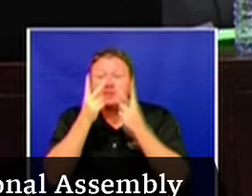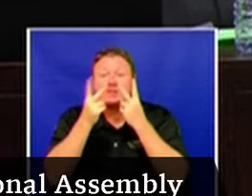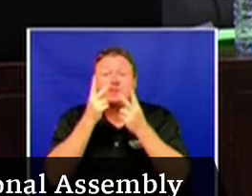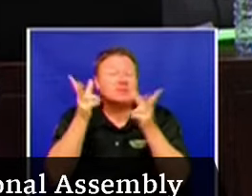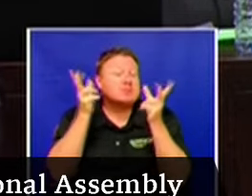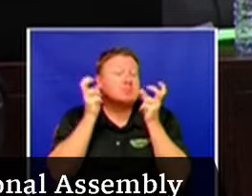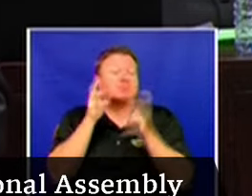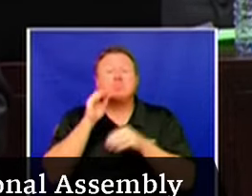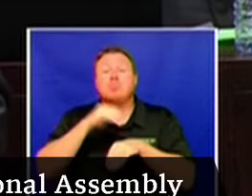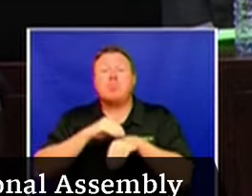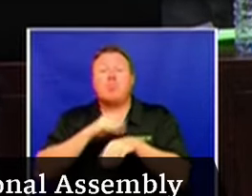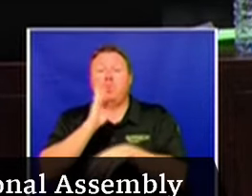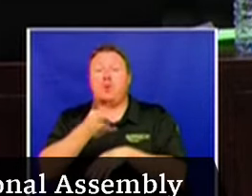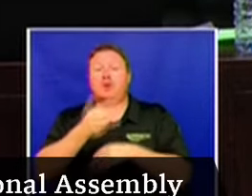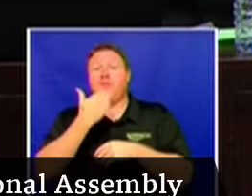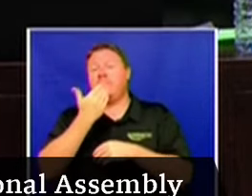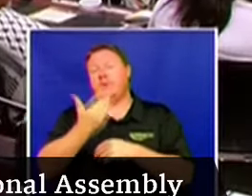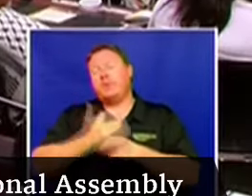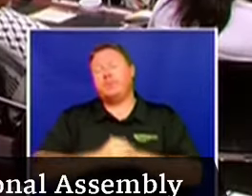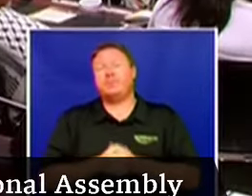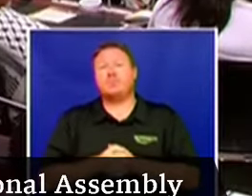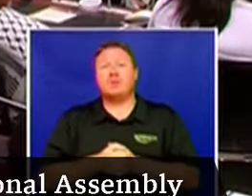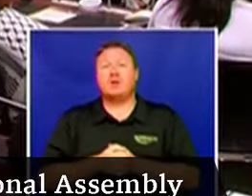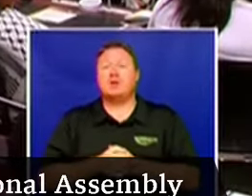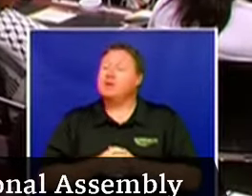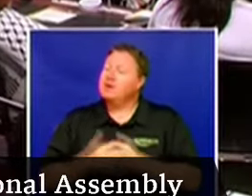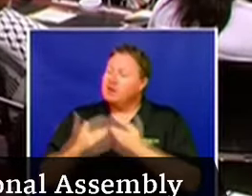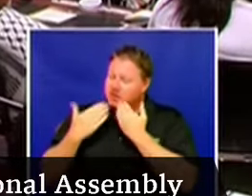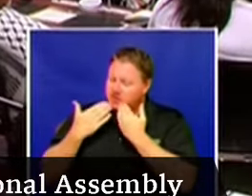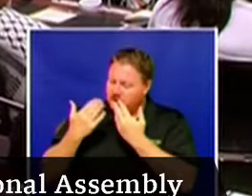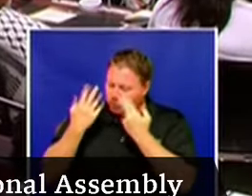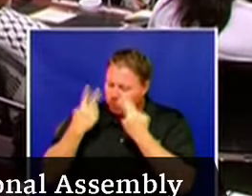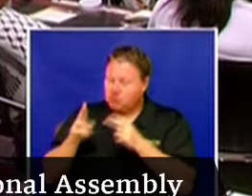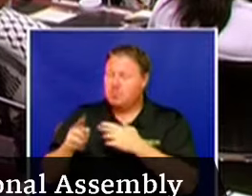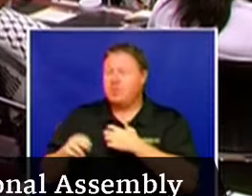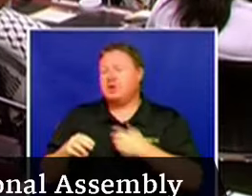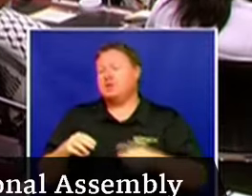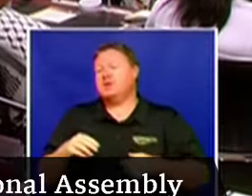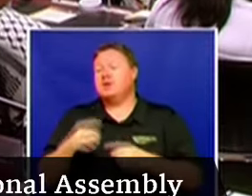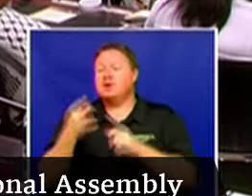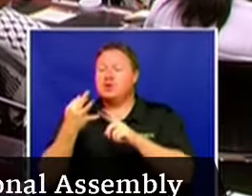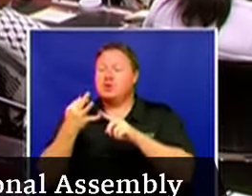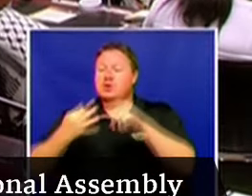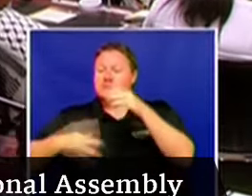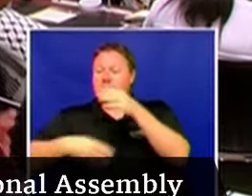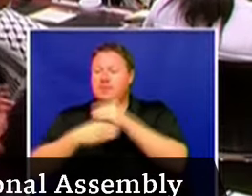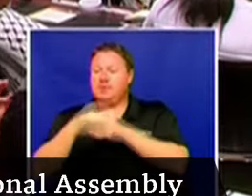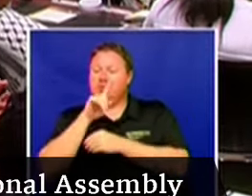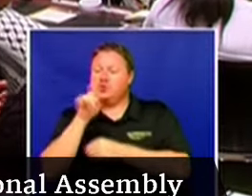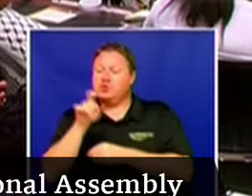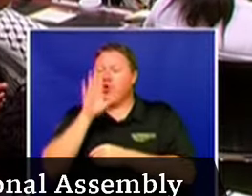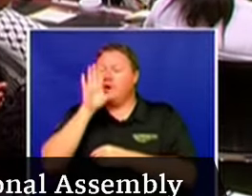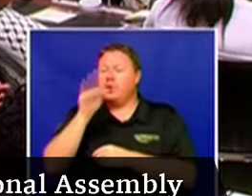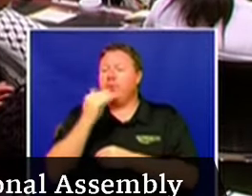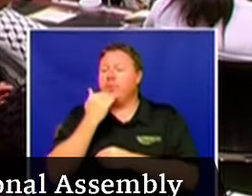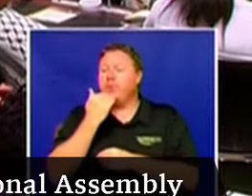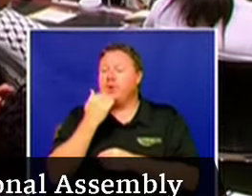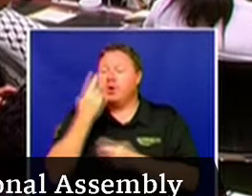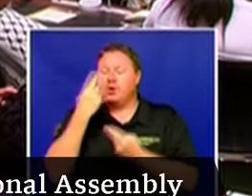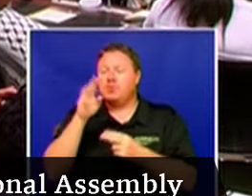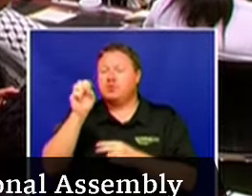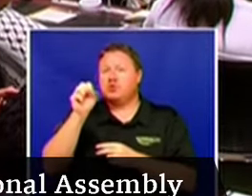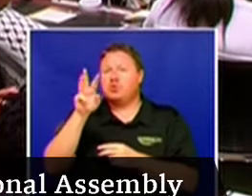Thank you very much. Thank you, Honorable President. The third supplementary question will be asked by the Honorable